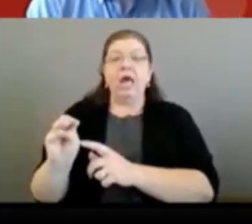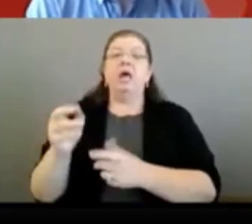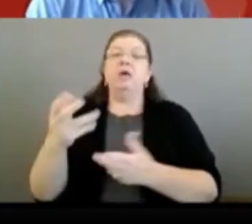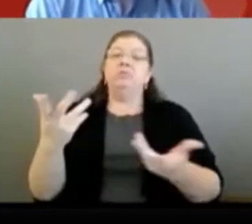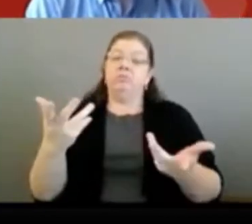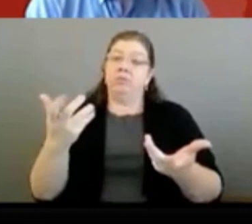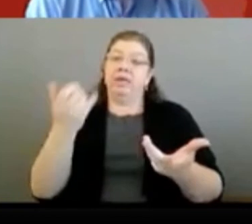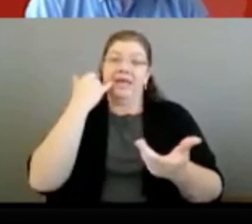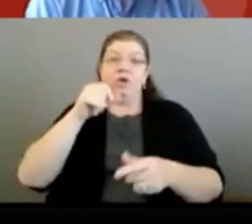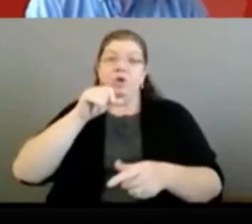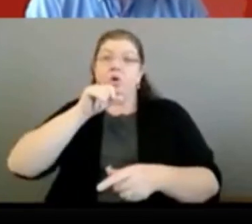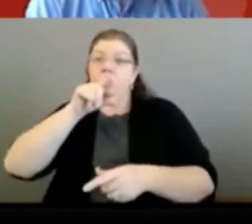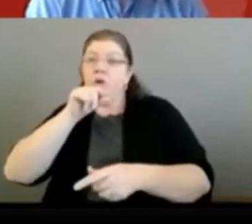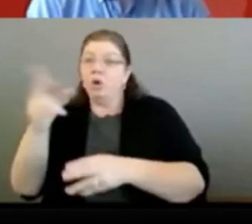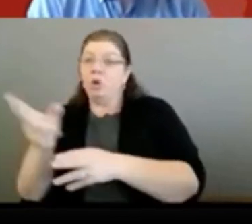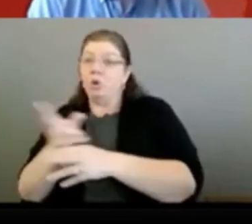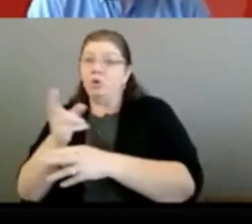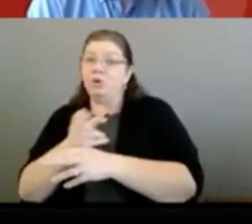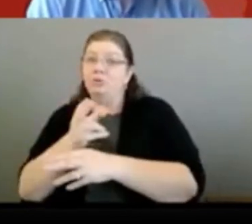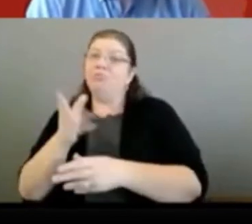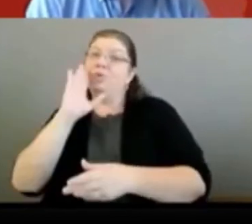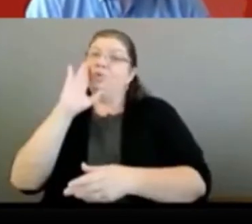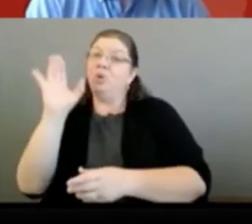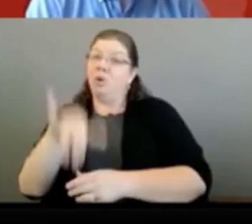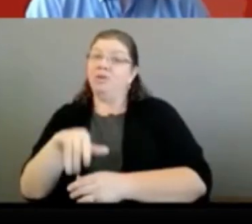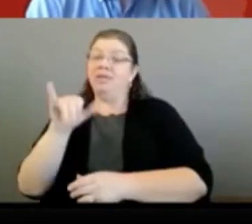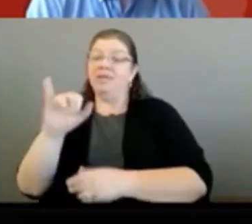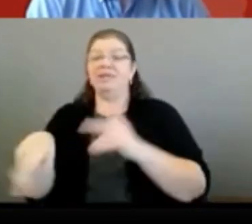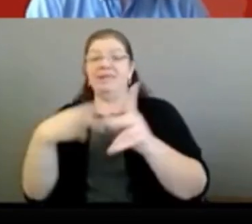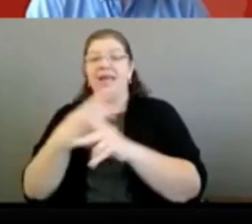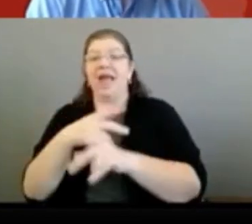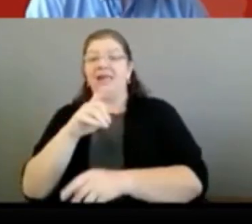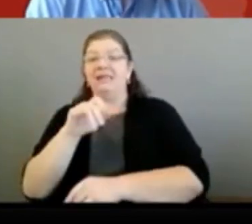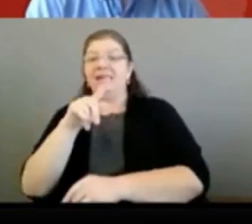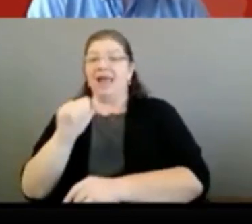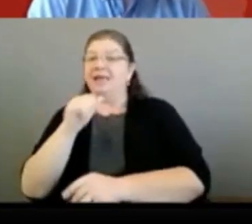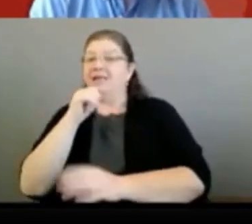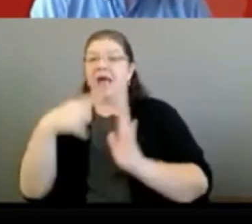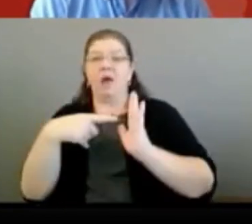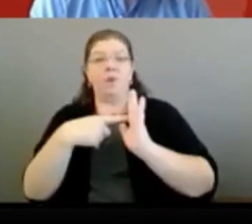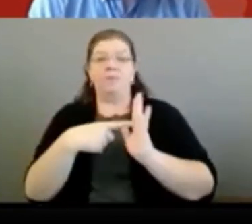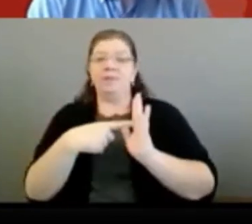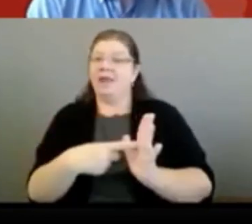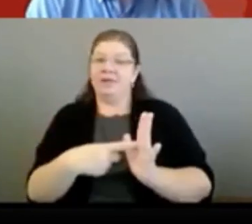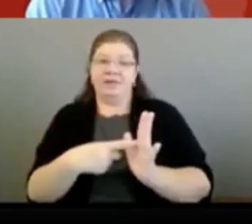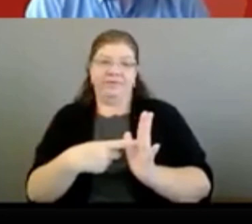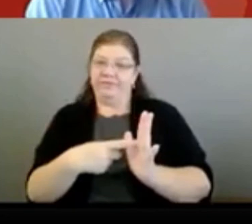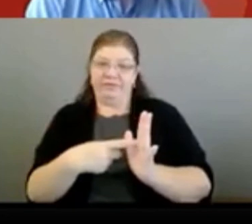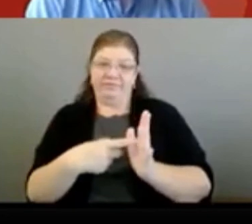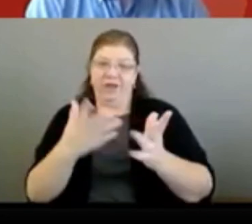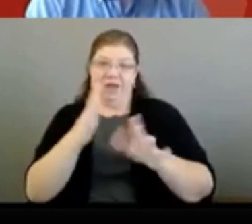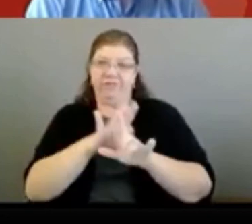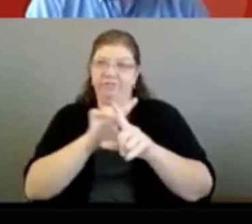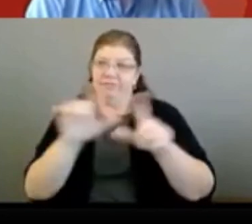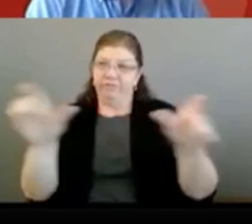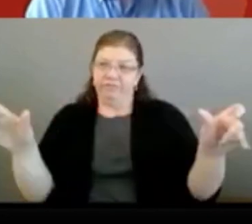and if you're a Twitter user, you probably know that this type of data is not representative. In